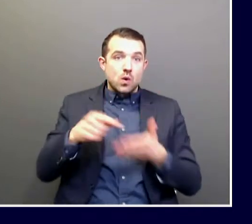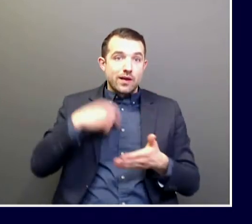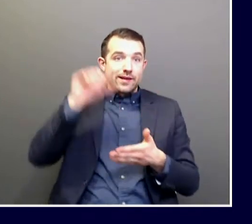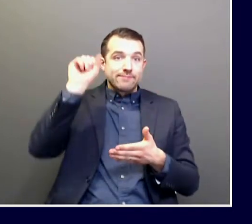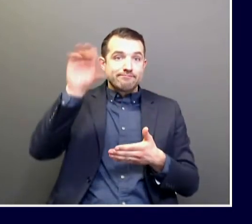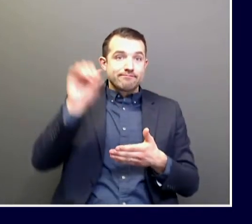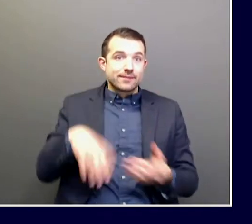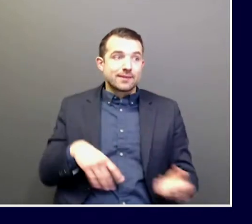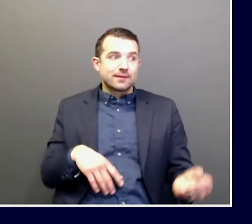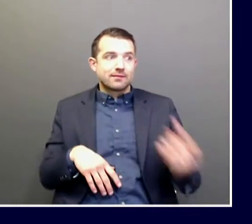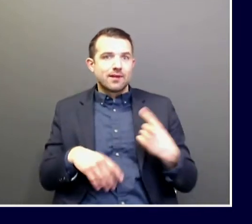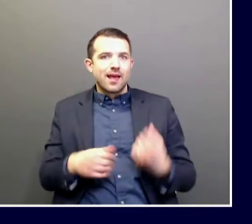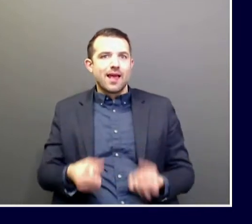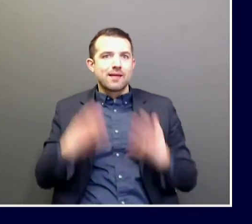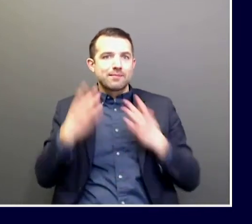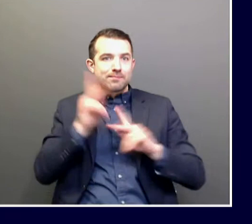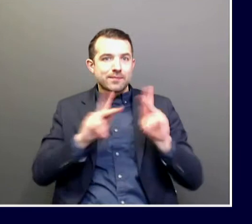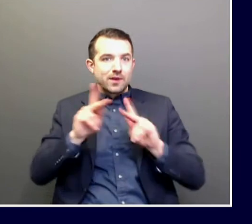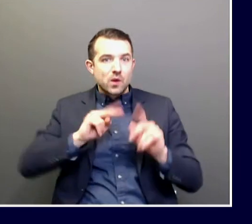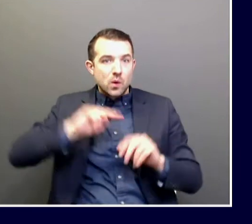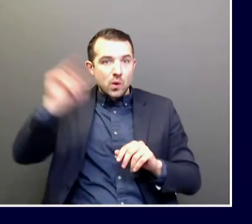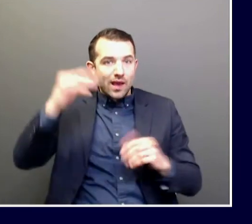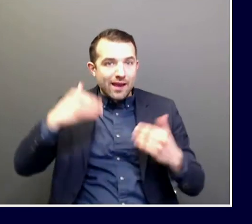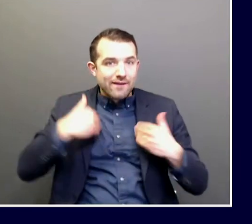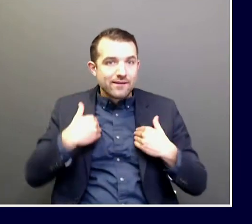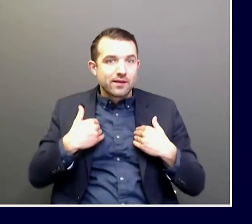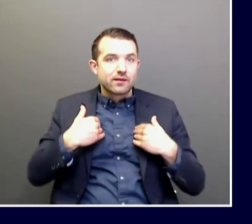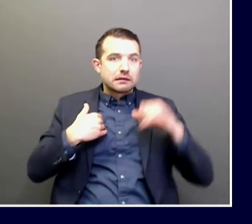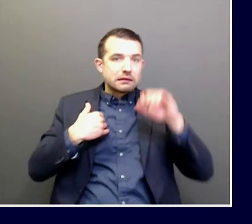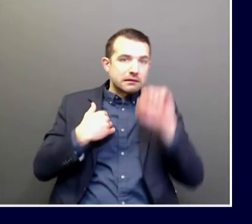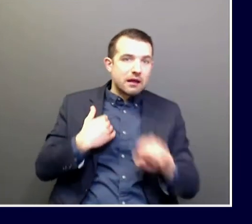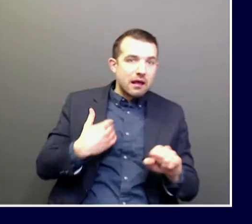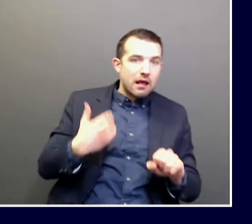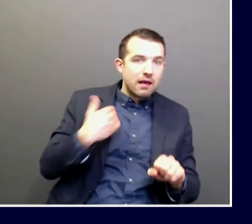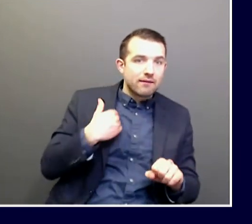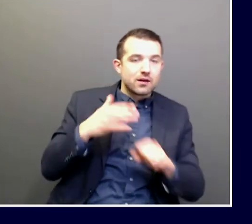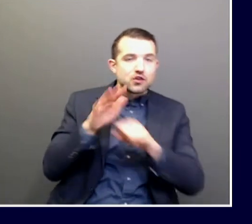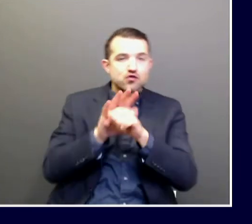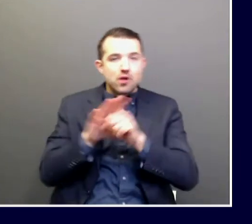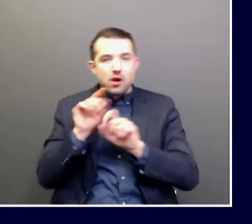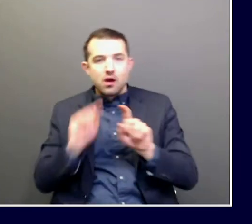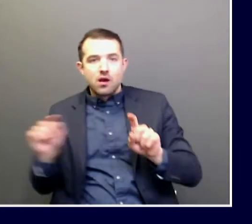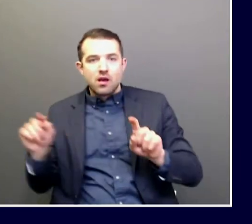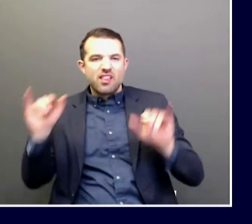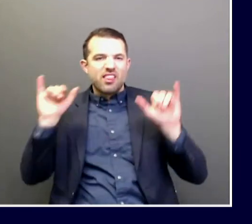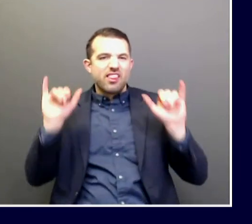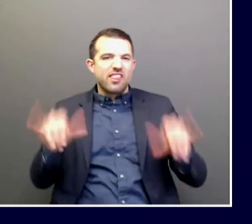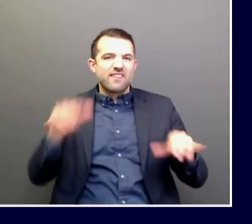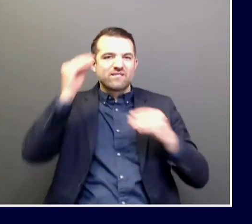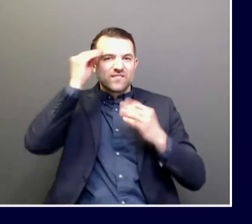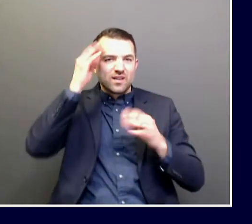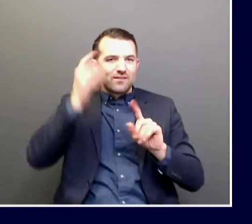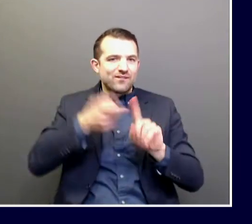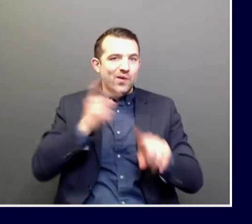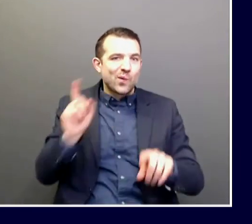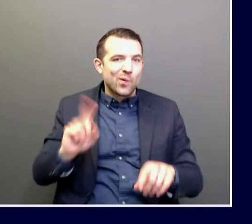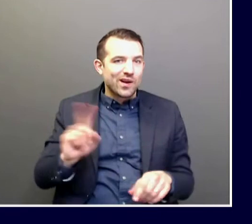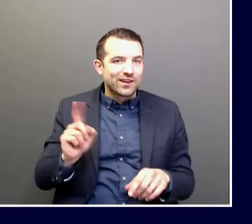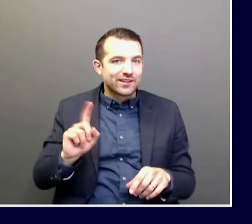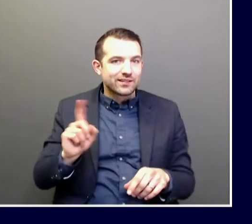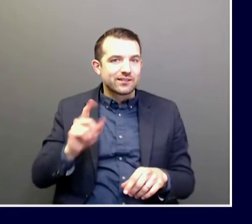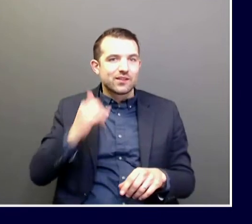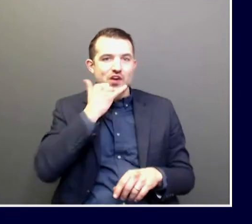part of the state are experiencing this, or what is the exposure what is the nature of exposures from these settings versus other